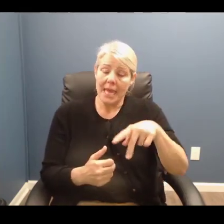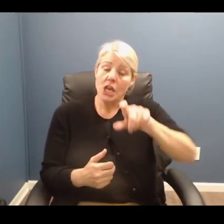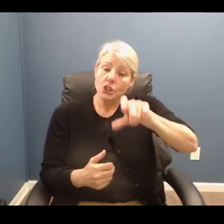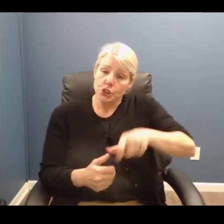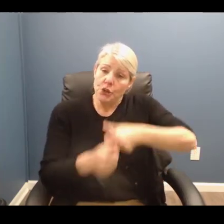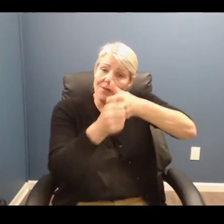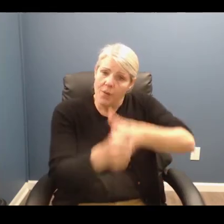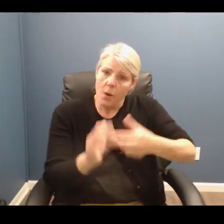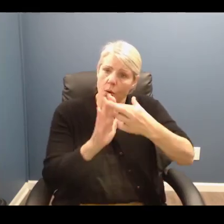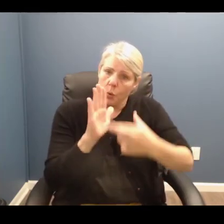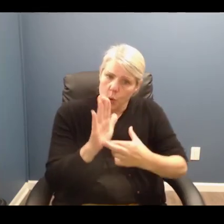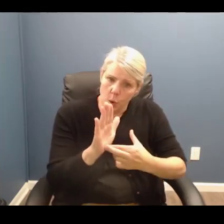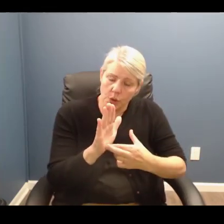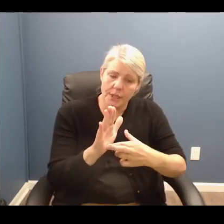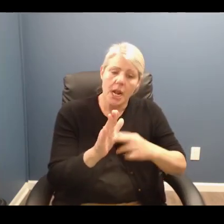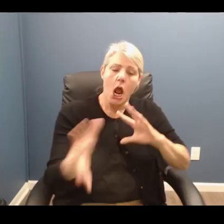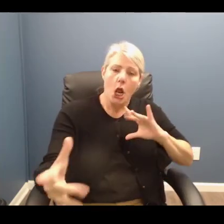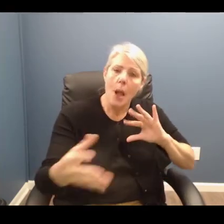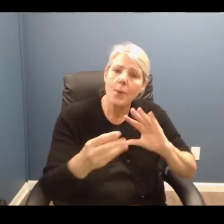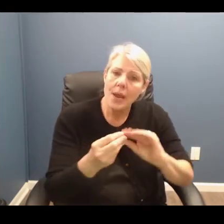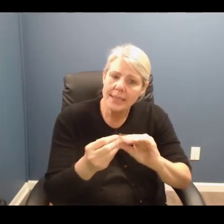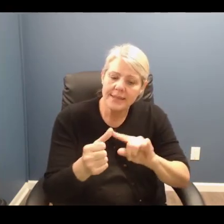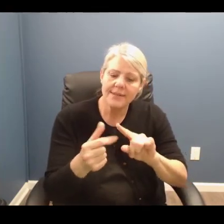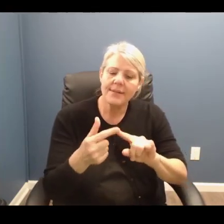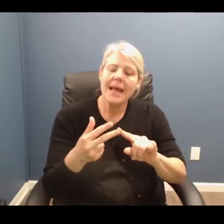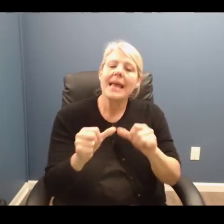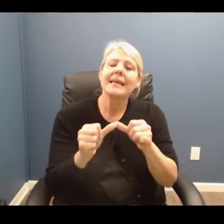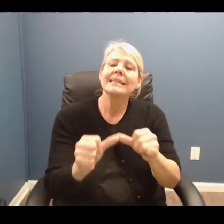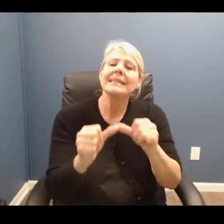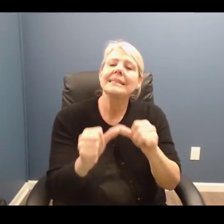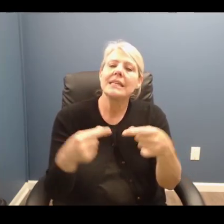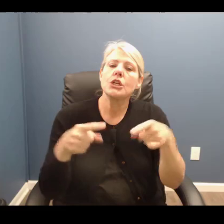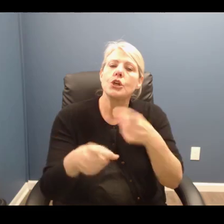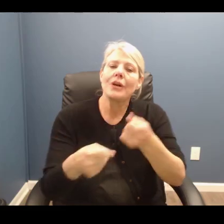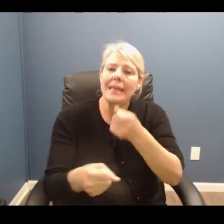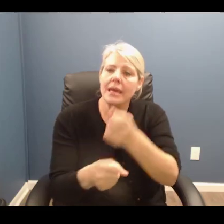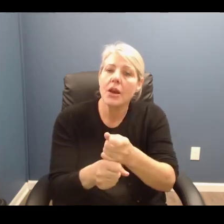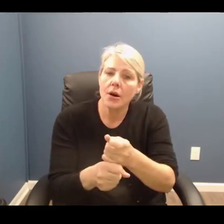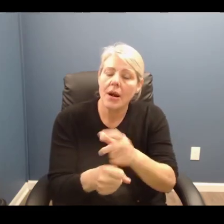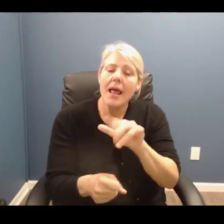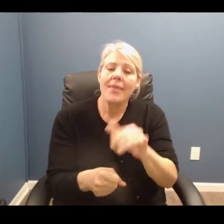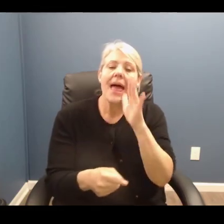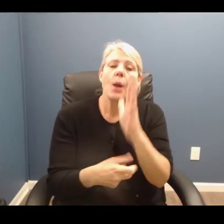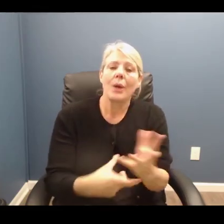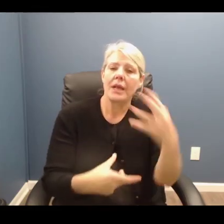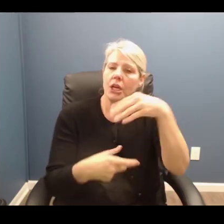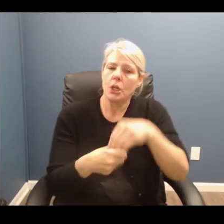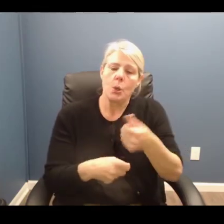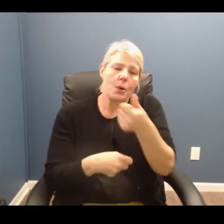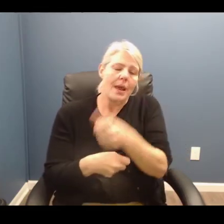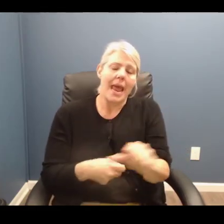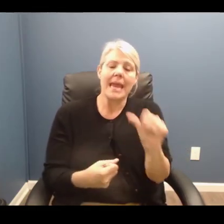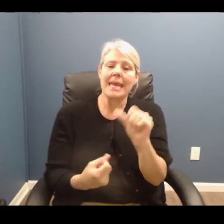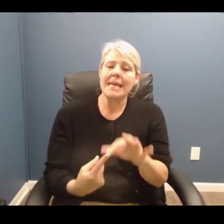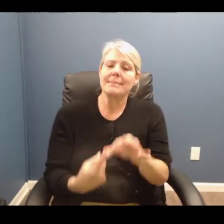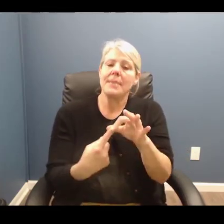should be compliant, comprehensive, and consistent throughout, which includes the special